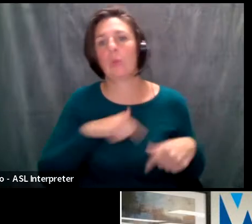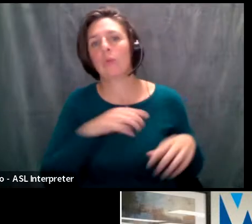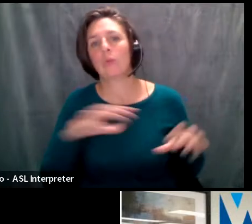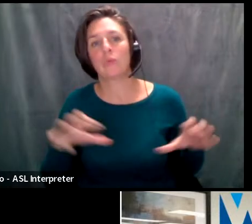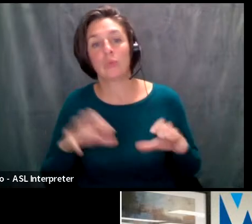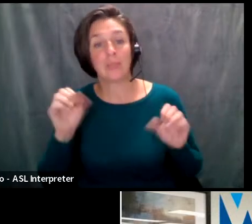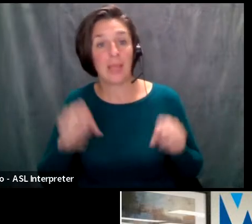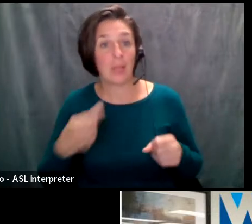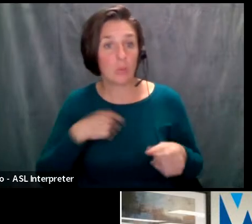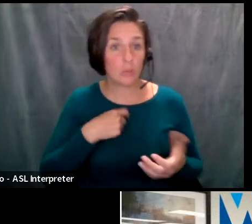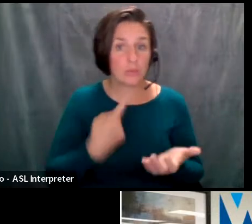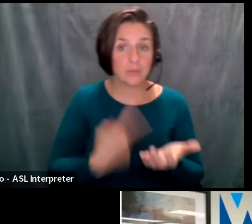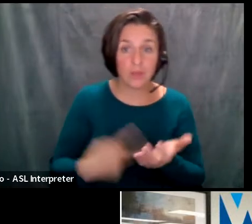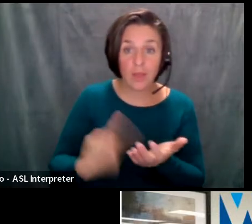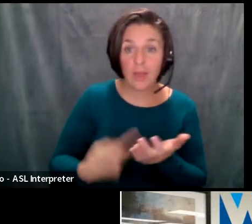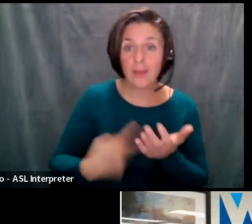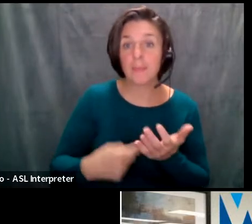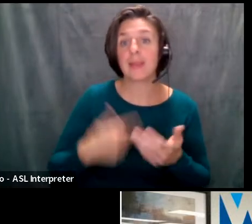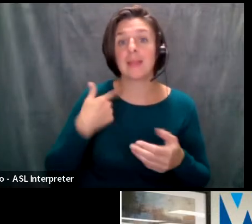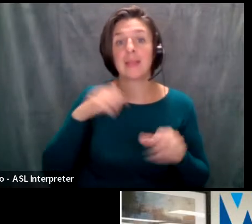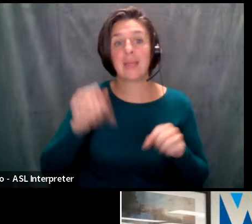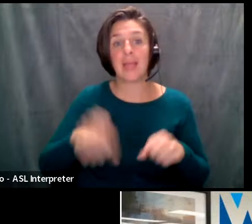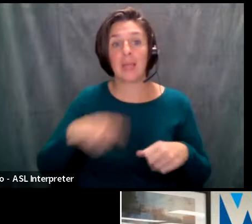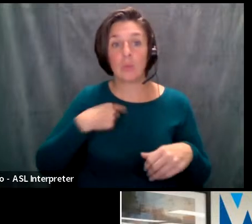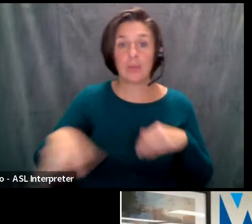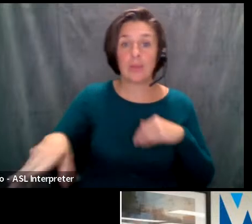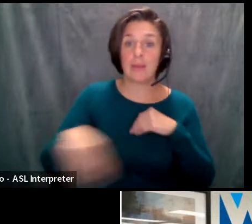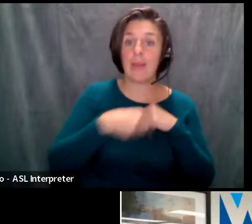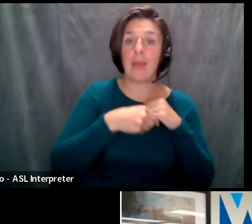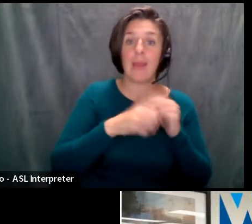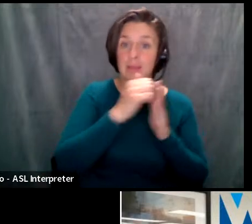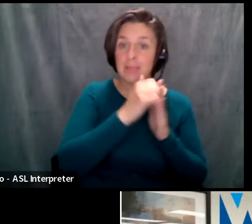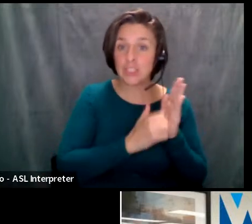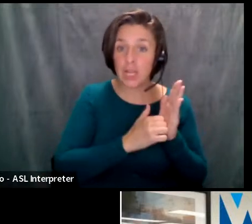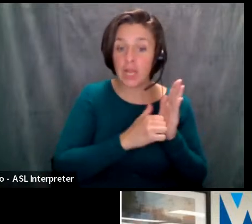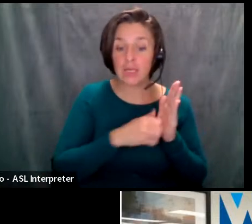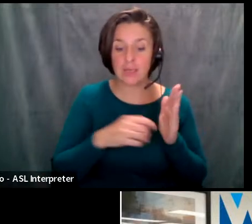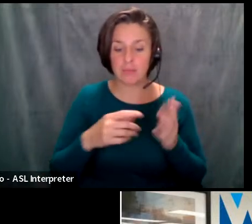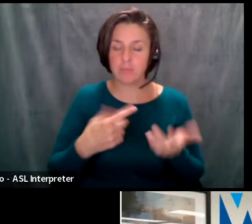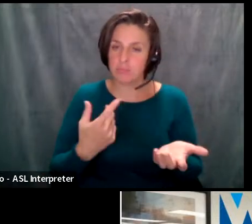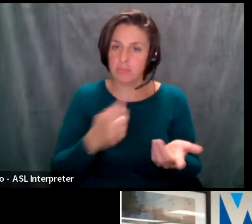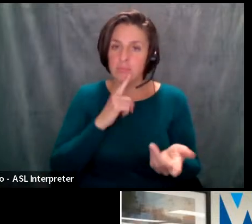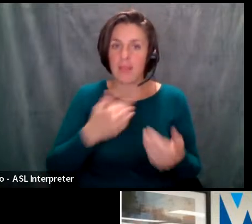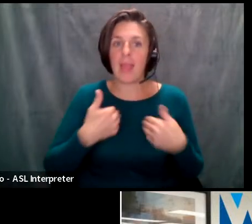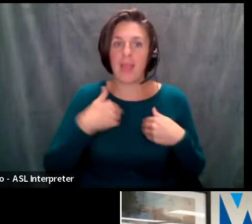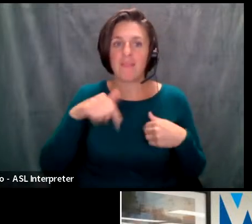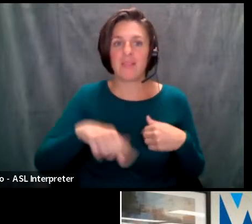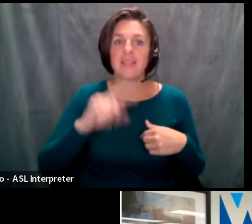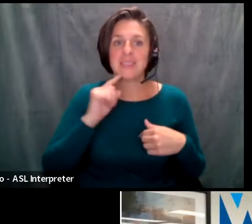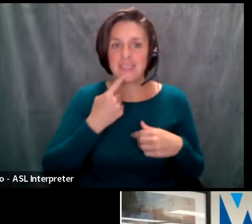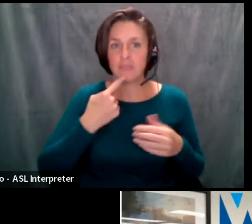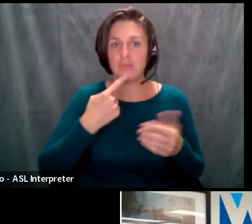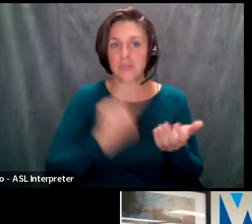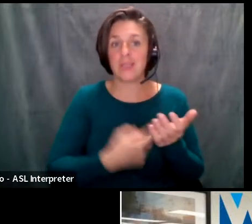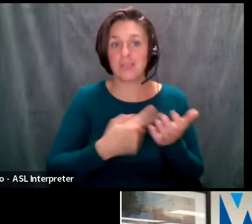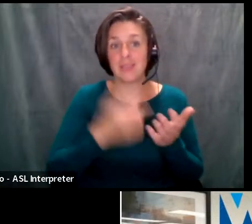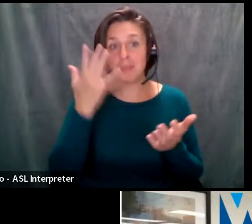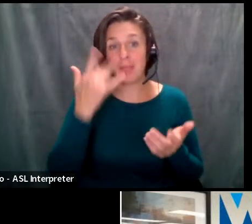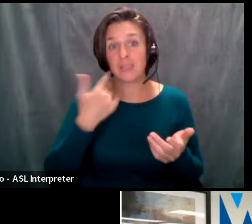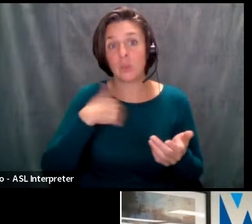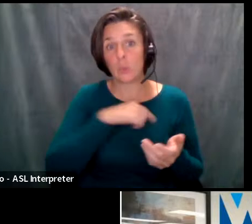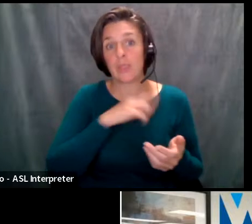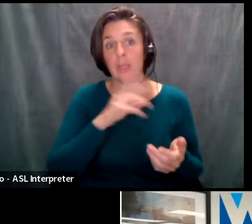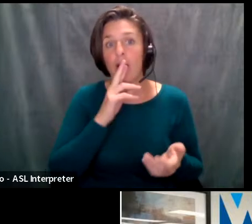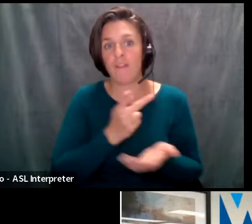we agendize having a serious discussion? Because we are failing kids. I mean, that's what it looks